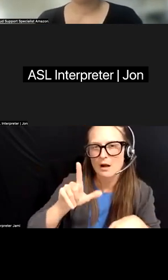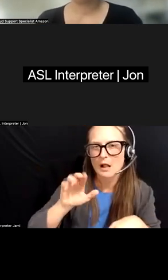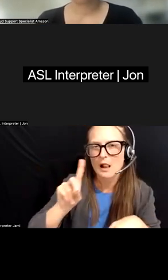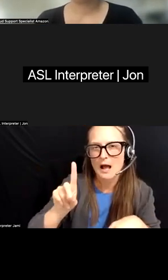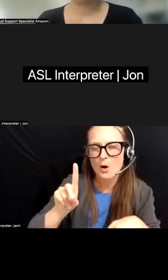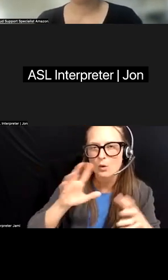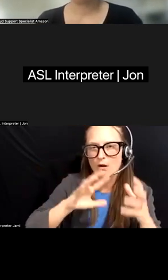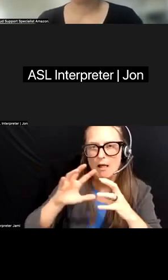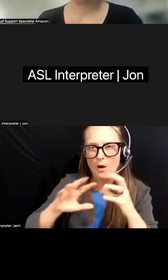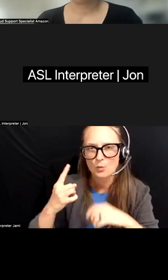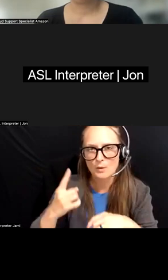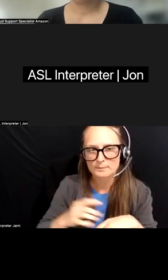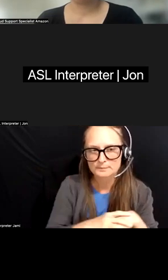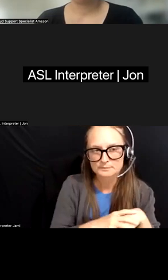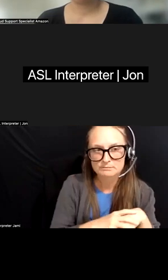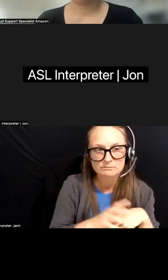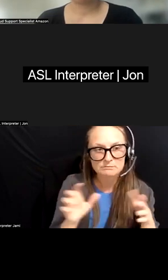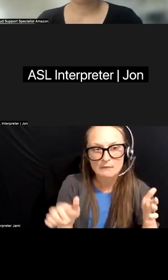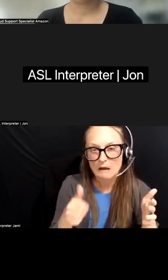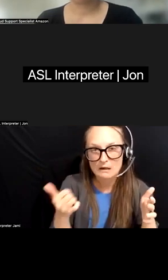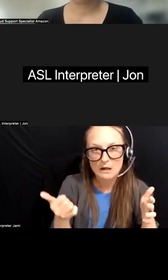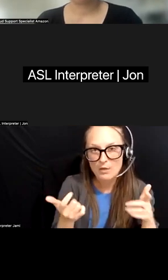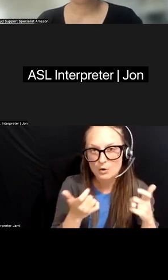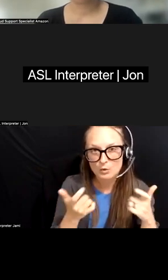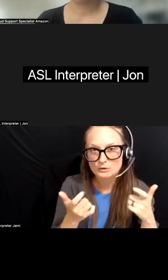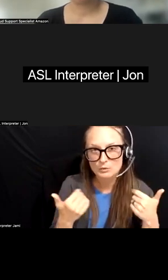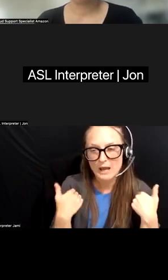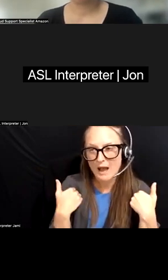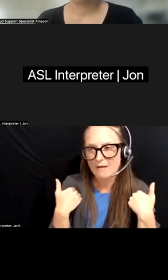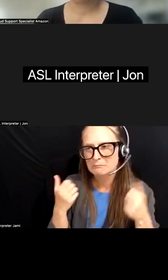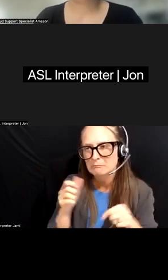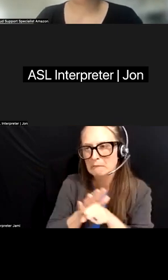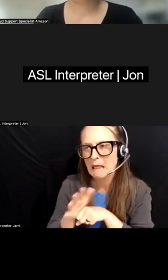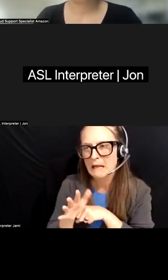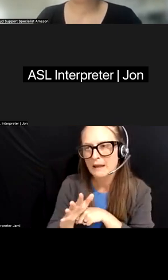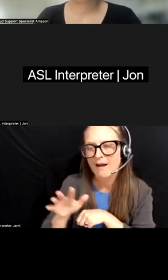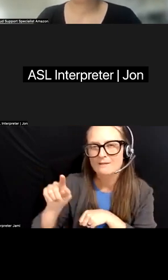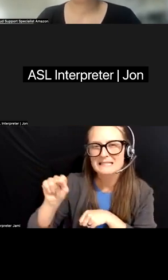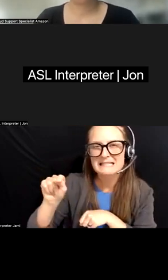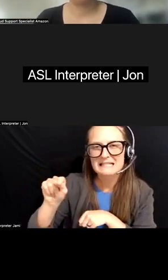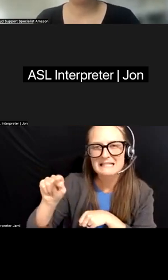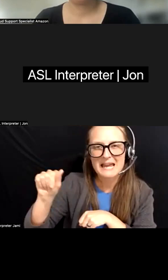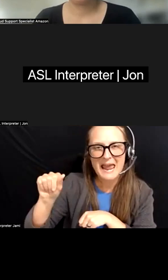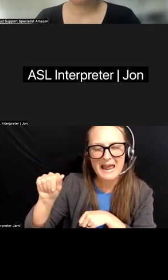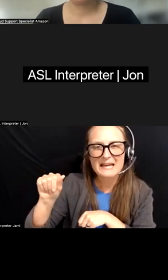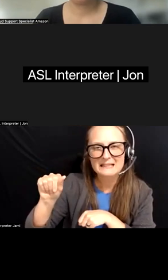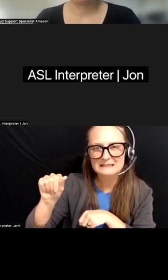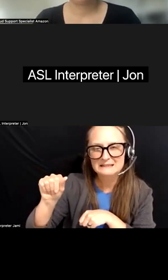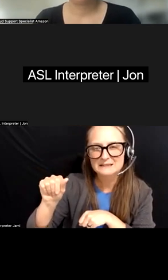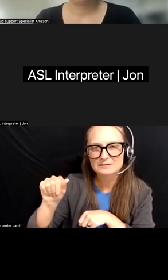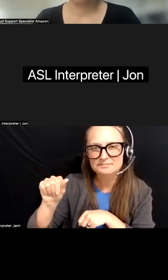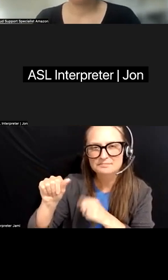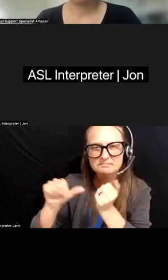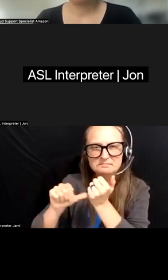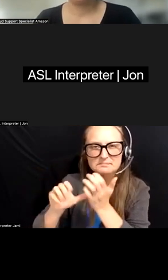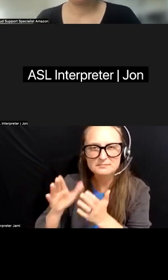All right. Are there any other questions? We got plenty of TAs. They can alert me to address those. But I'm going to move